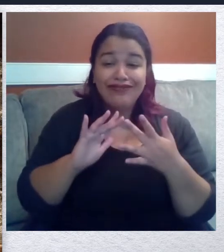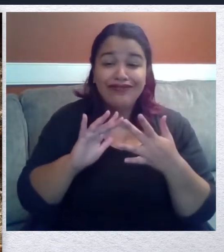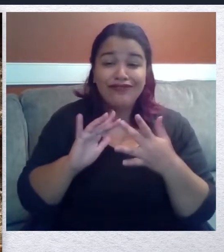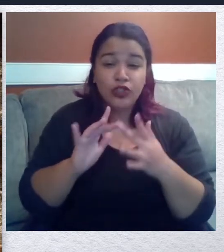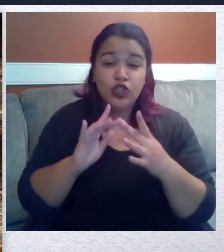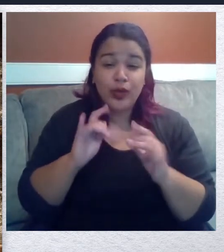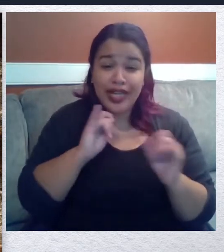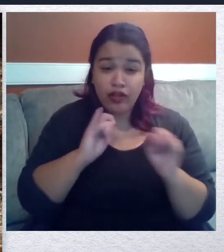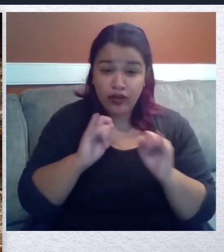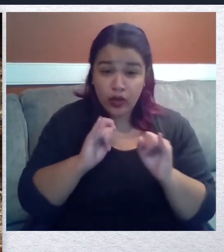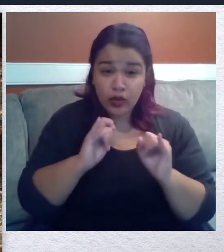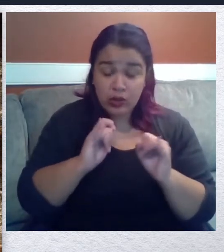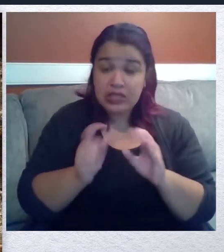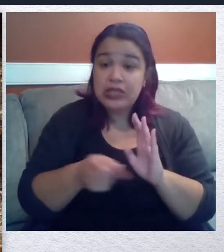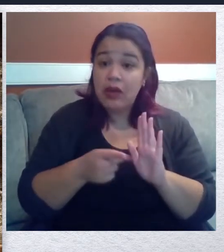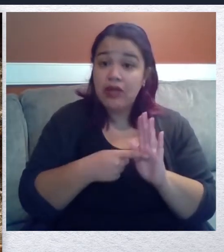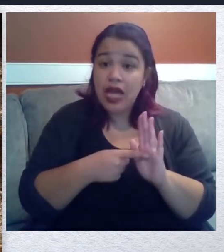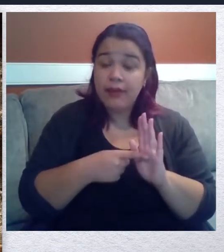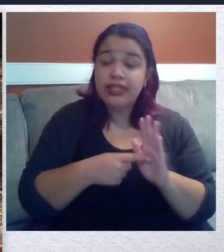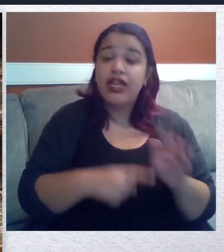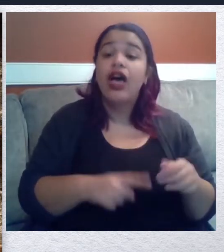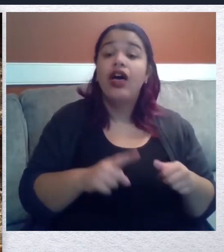the entire interview process.